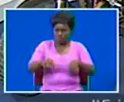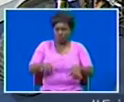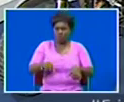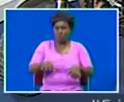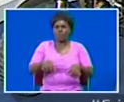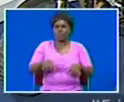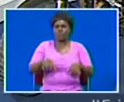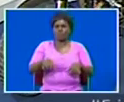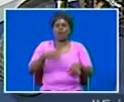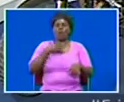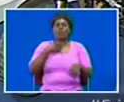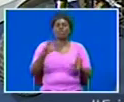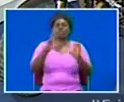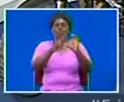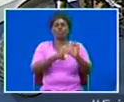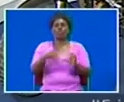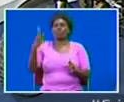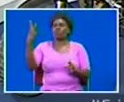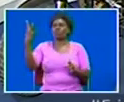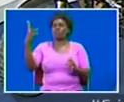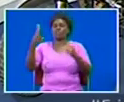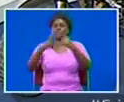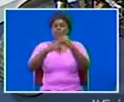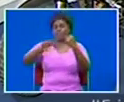touring all the 47 counties. Okay.